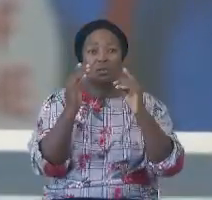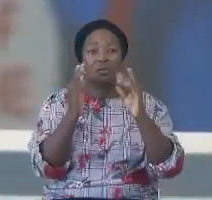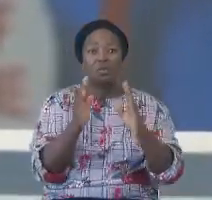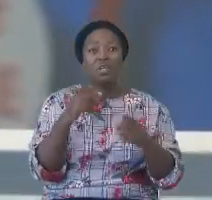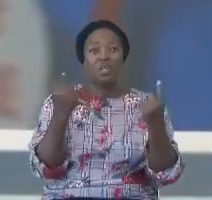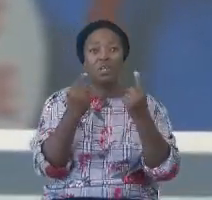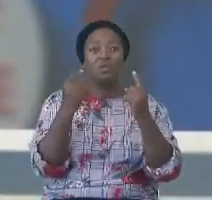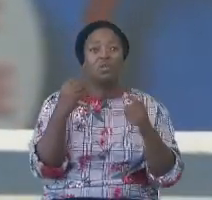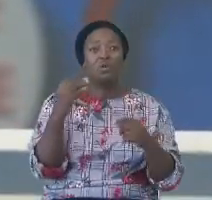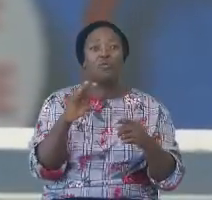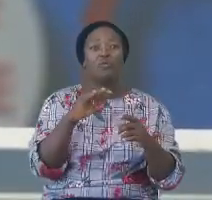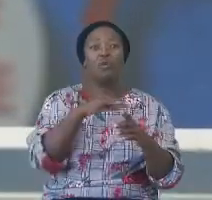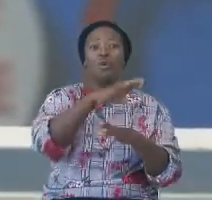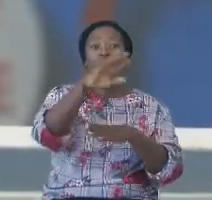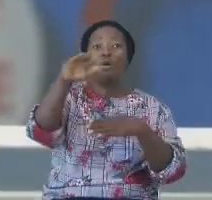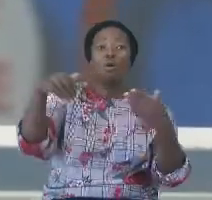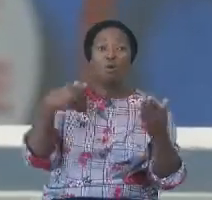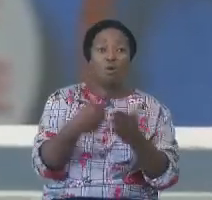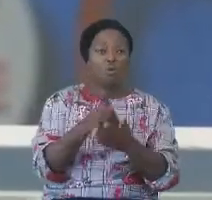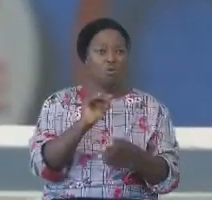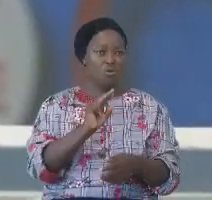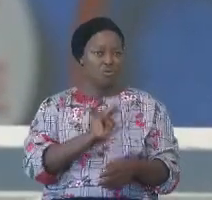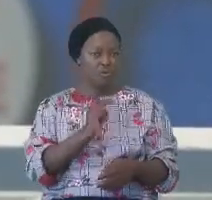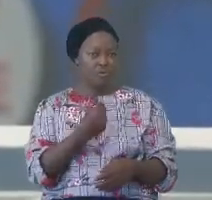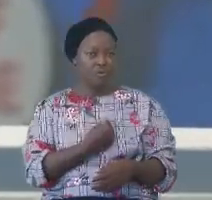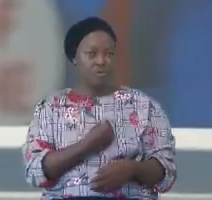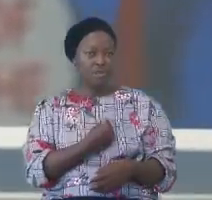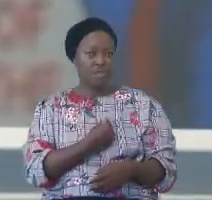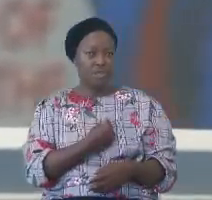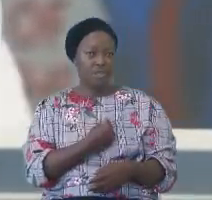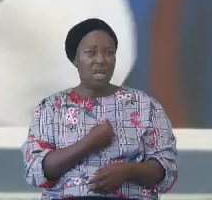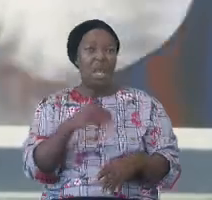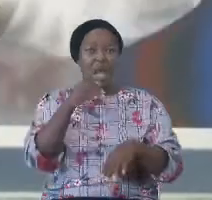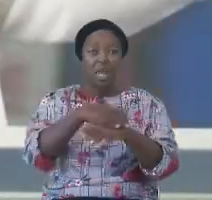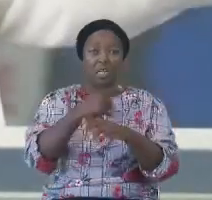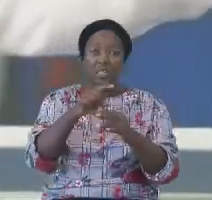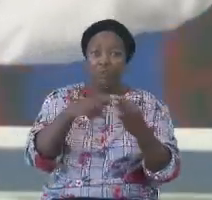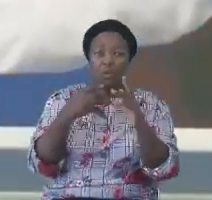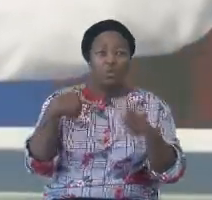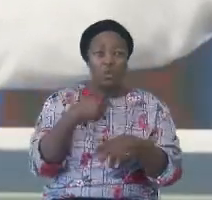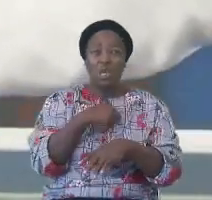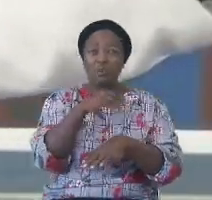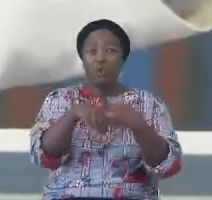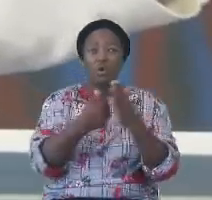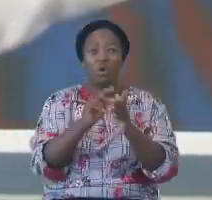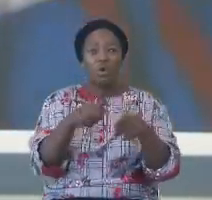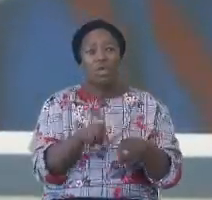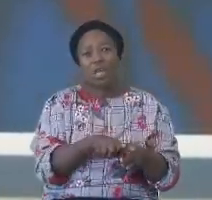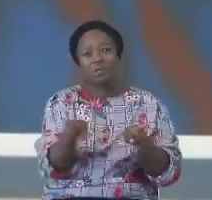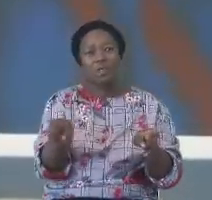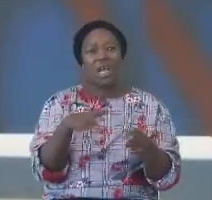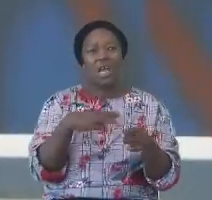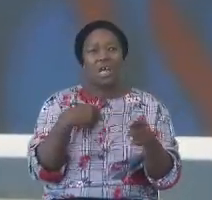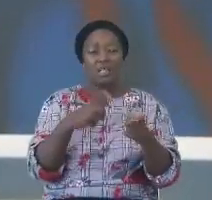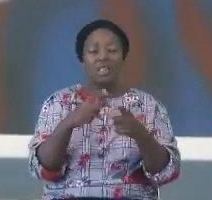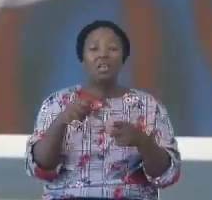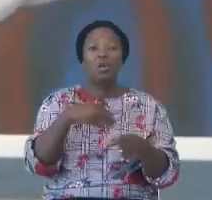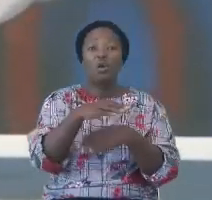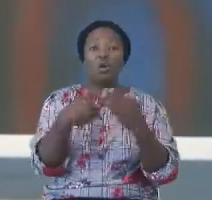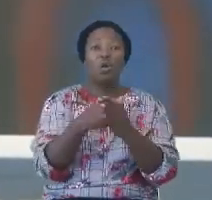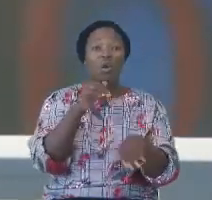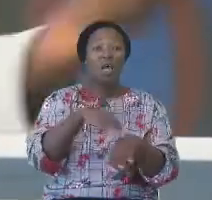on him the iniquity of us all all at the beginning we've all gone